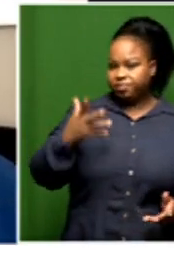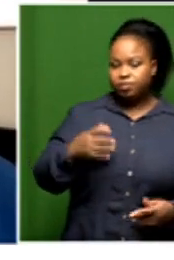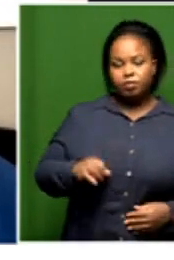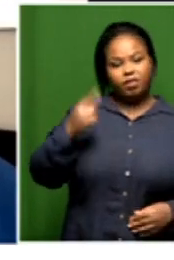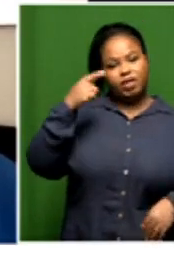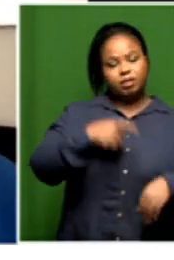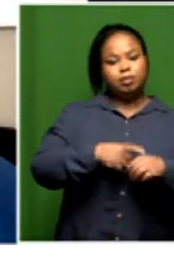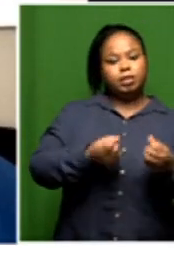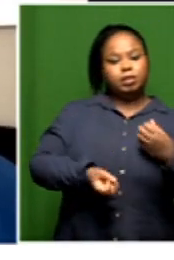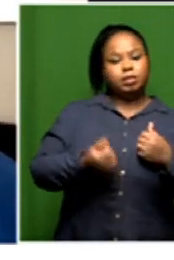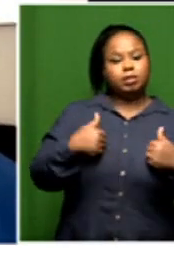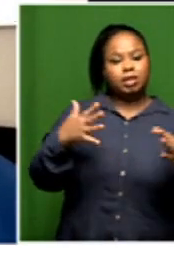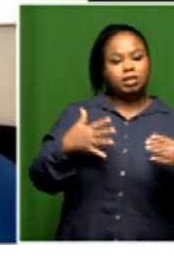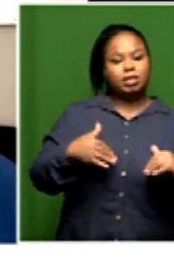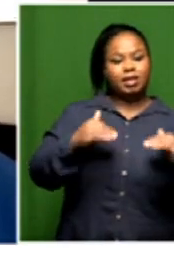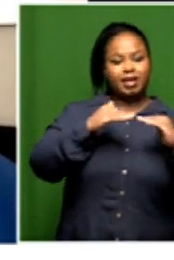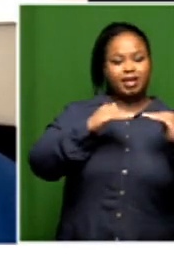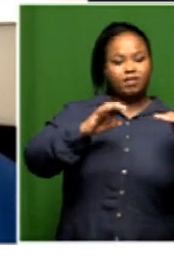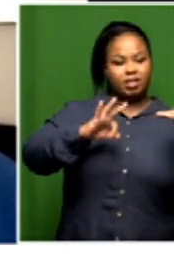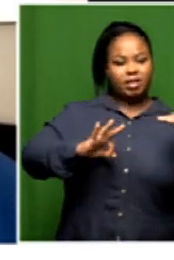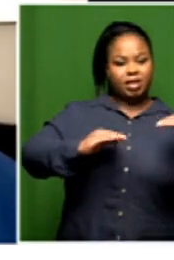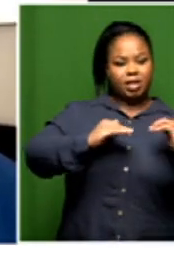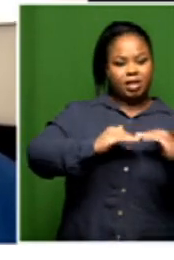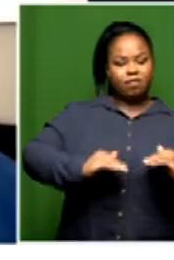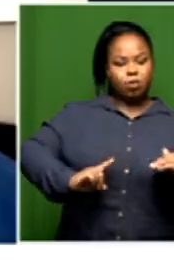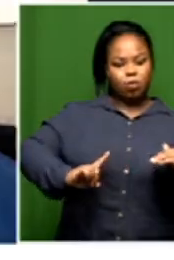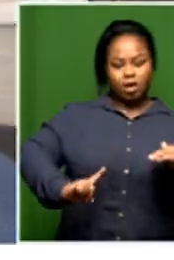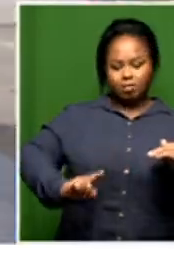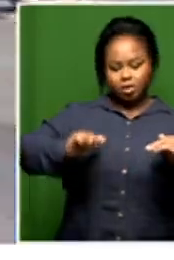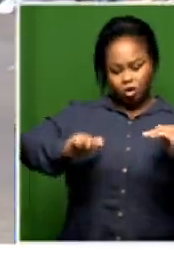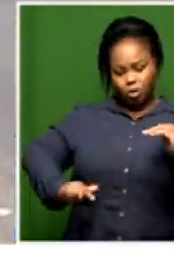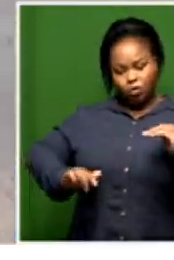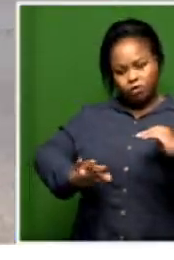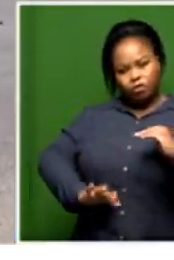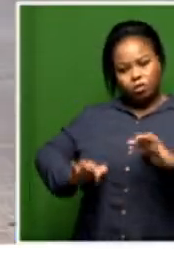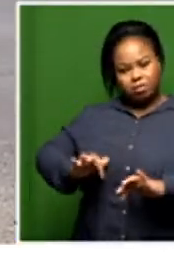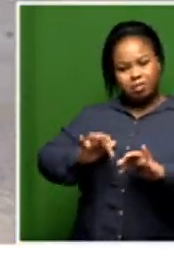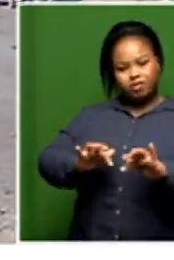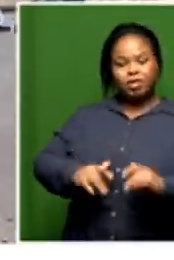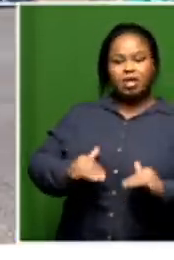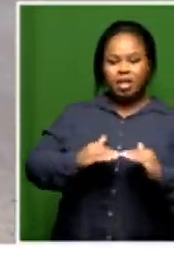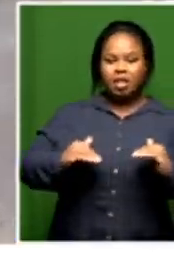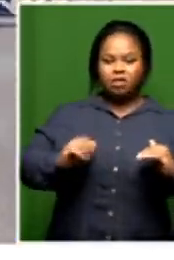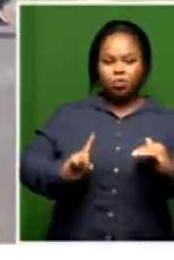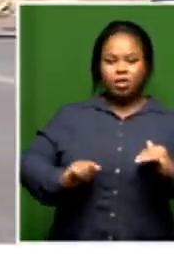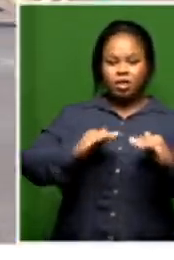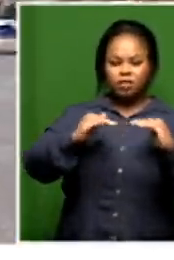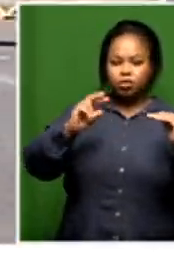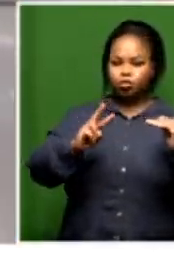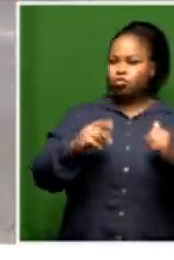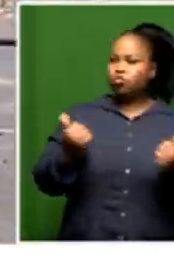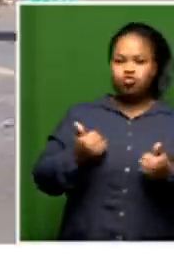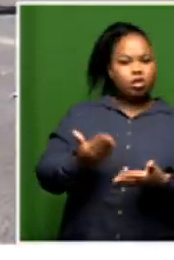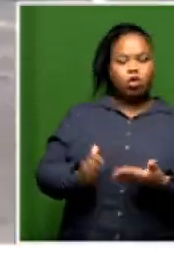first unrest that started directly at level 3, level 1 being the lowest for public unrest. Level 1 and level 2 capacity was already written